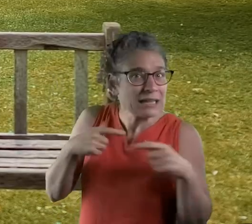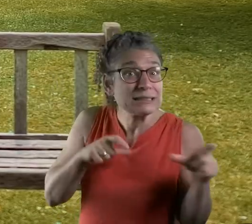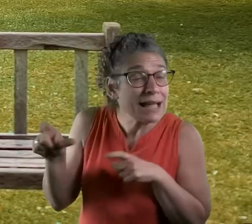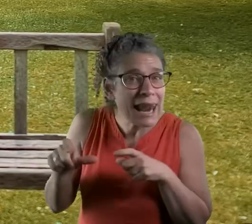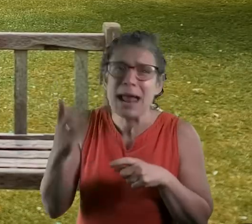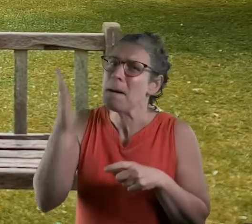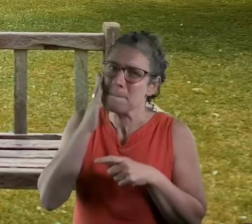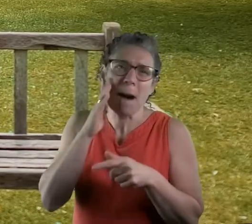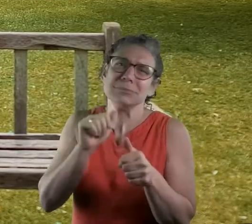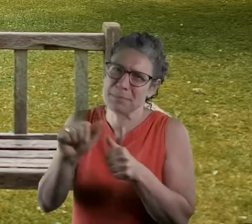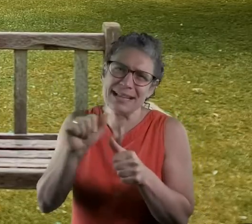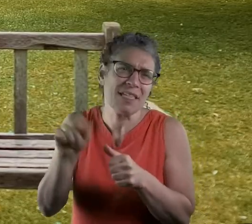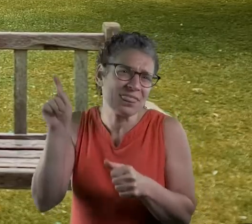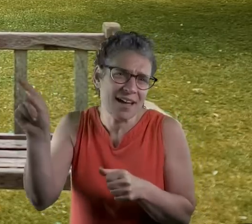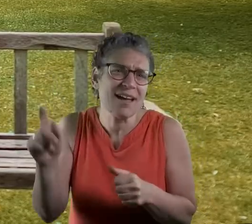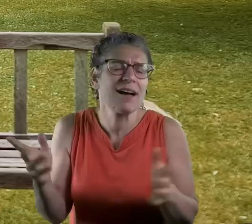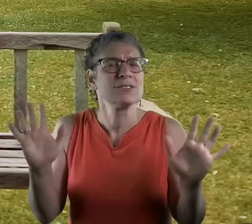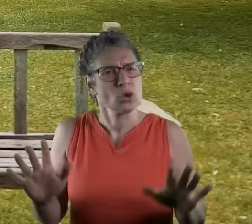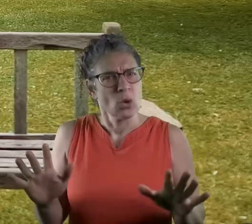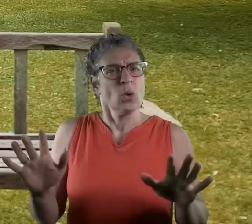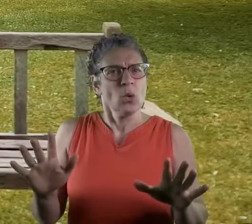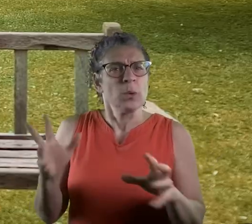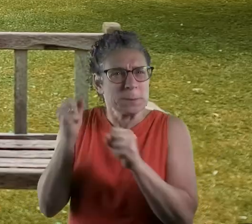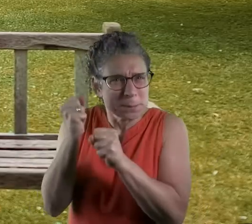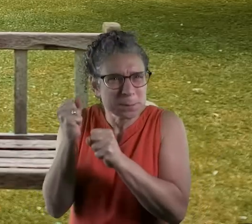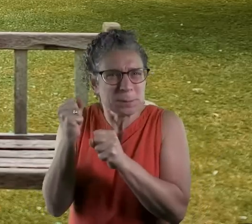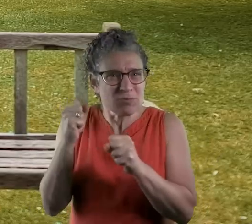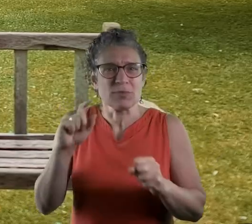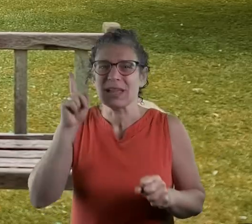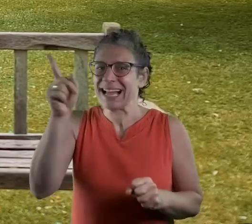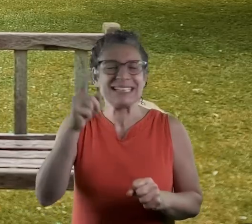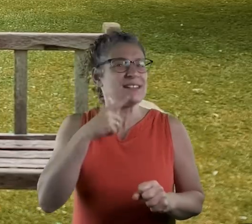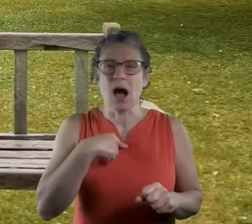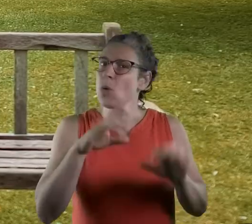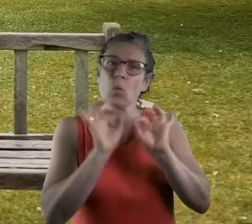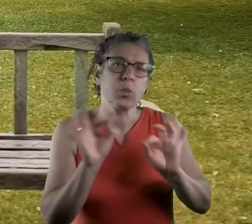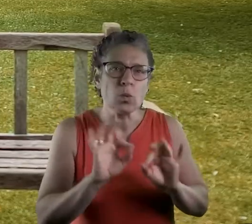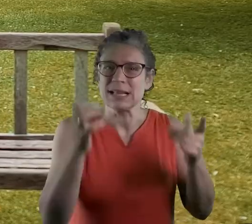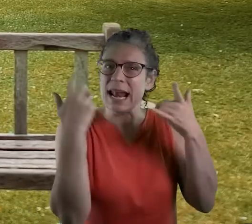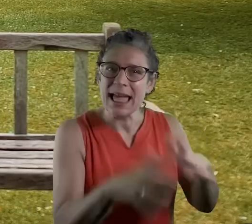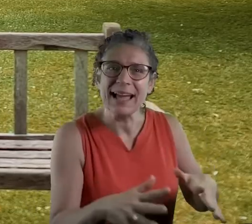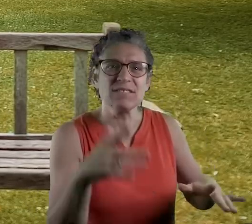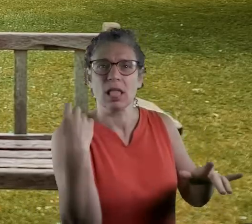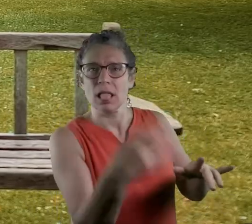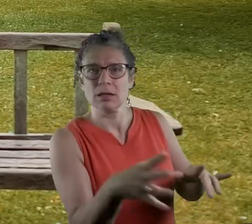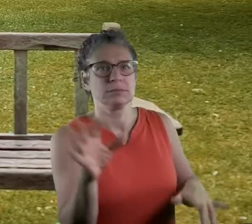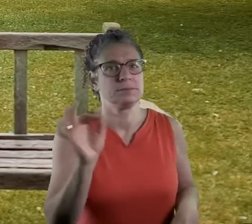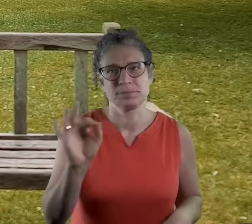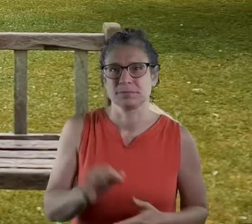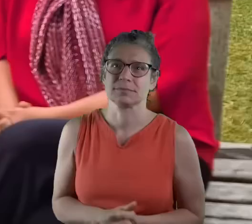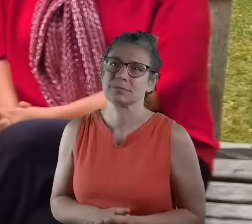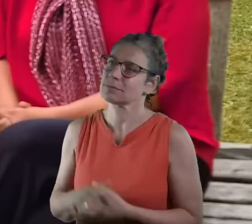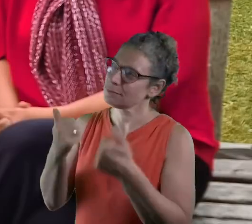with us and Mum was in a better place, and that he would never leave us, never abandon